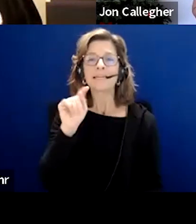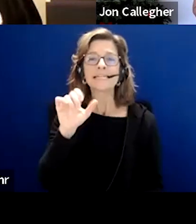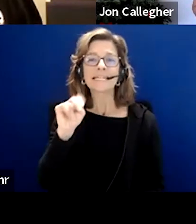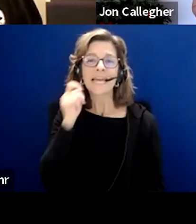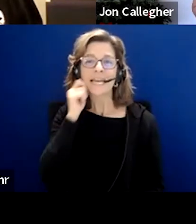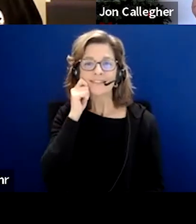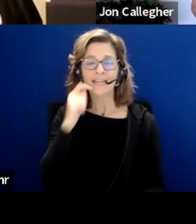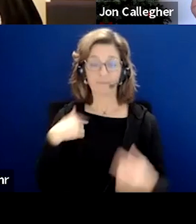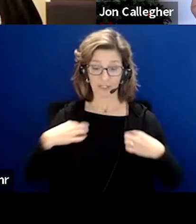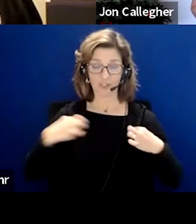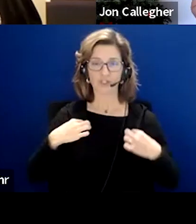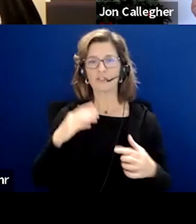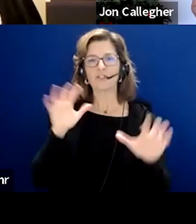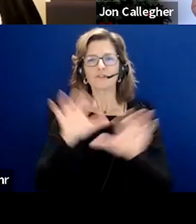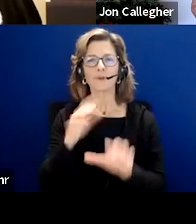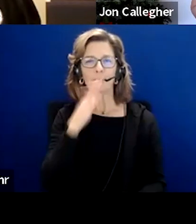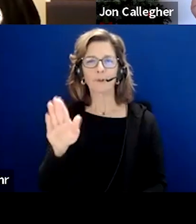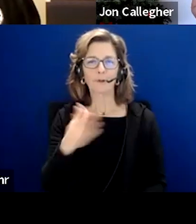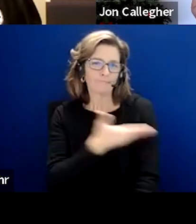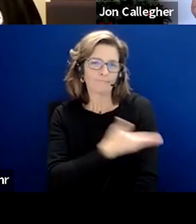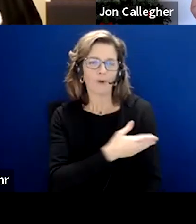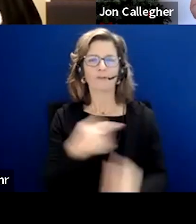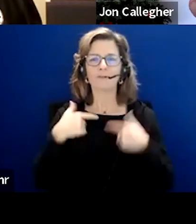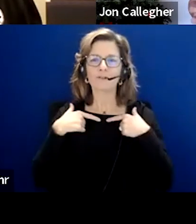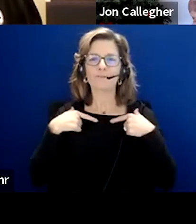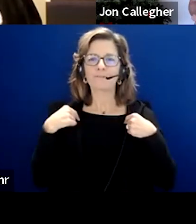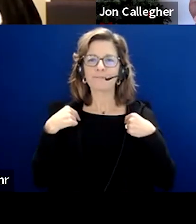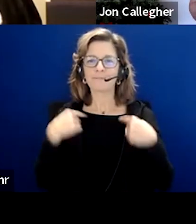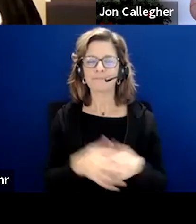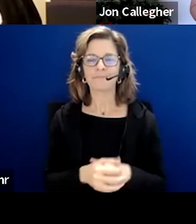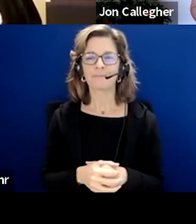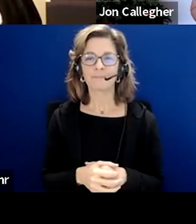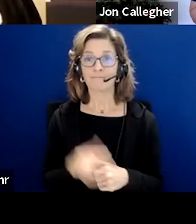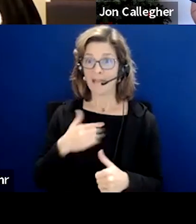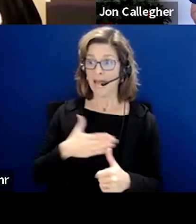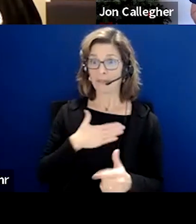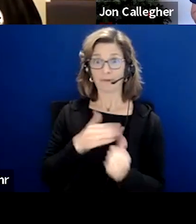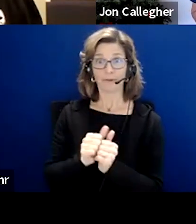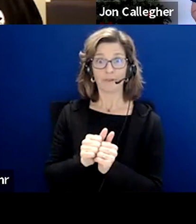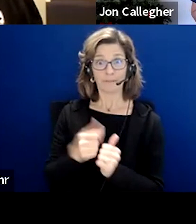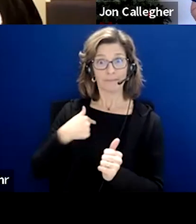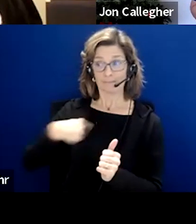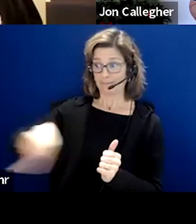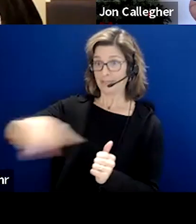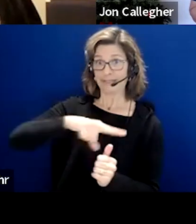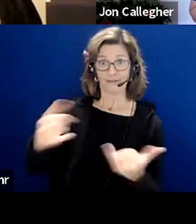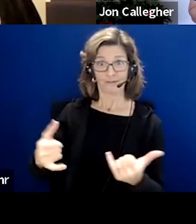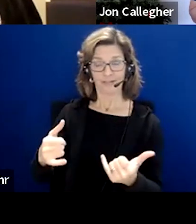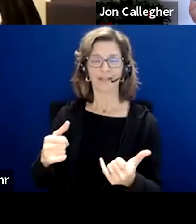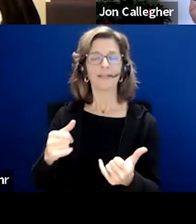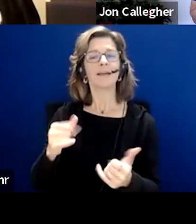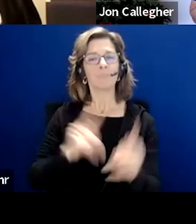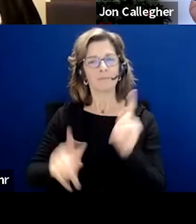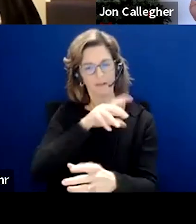blue polo shirt. I'm very happy to have joining me today members of our project,